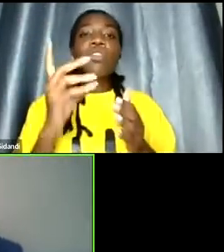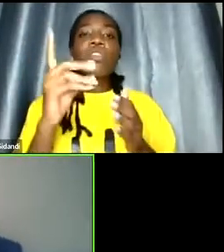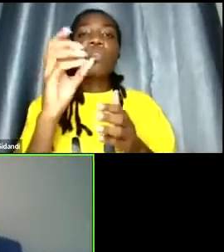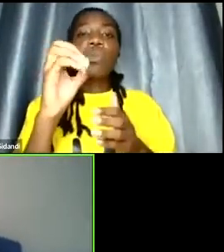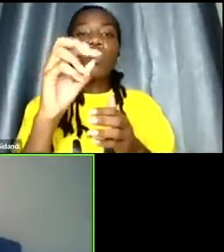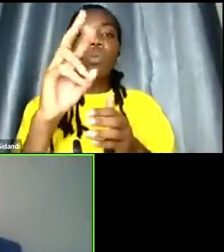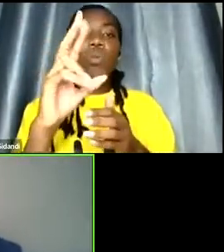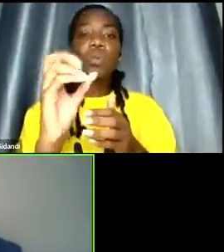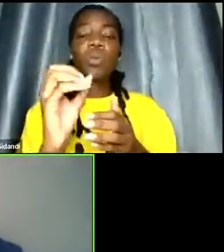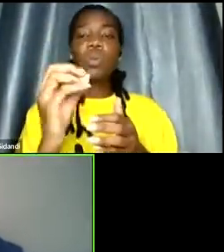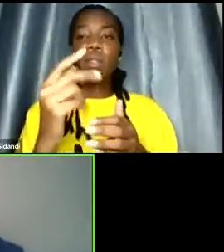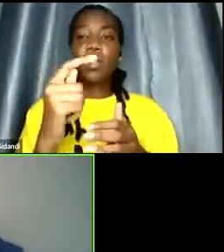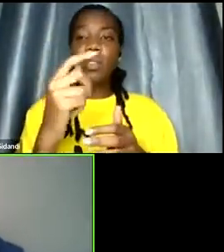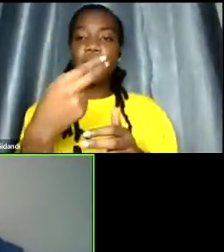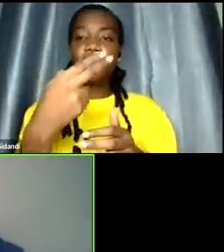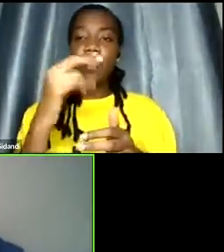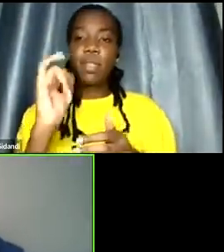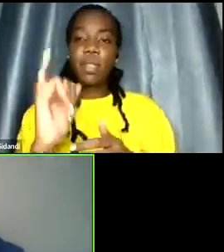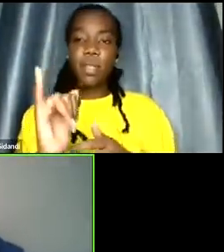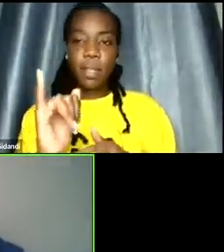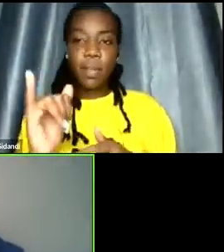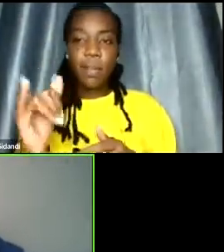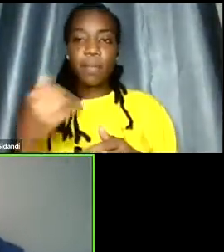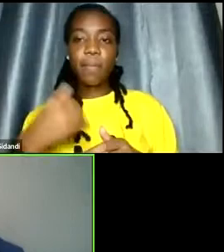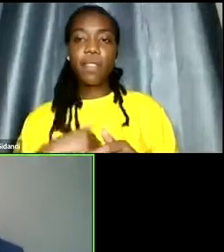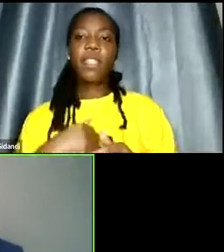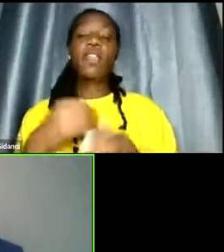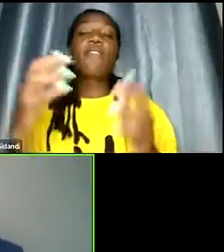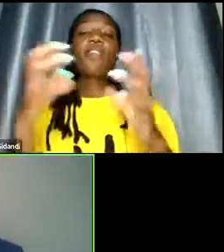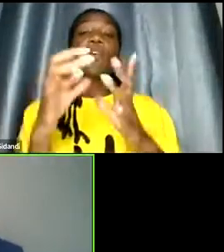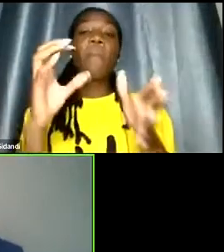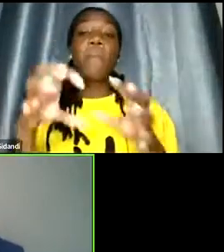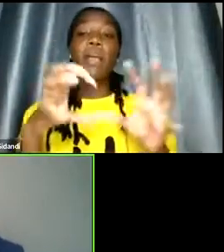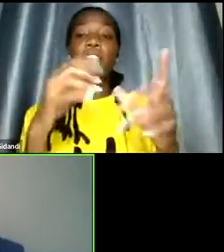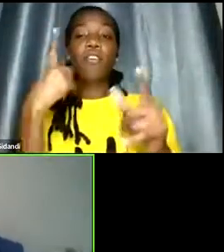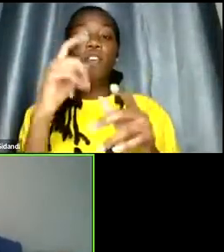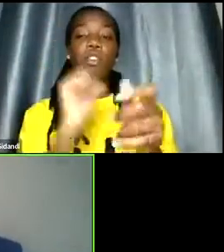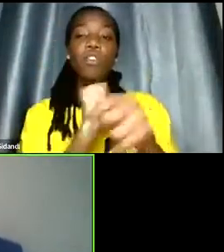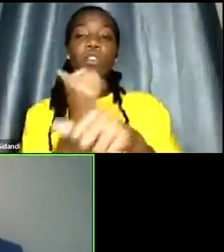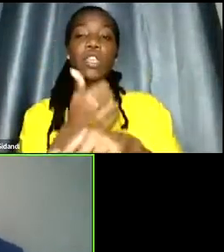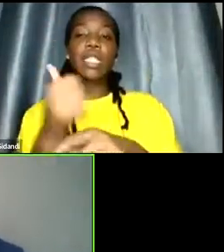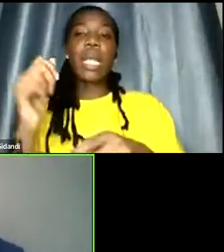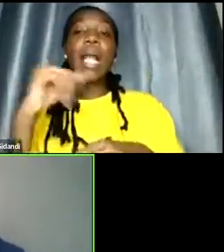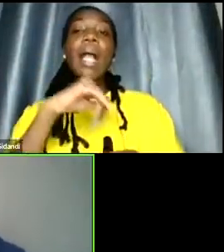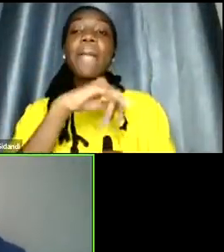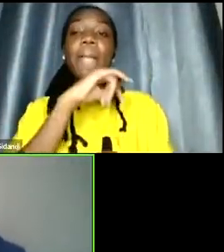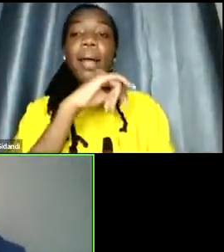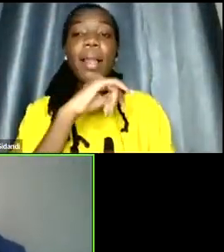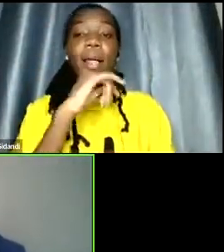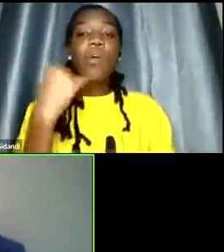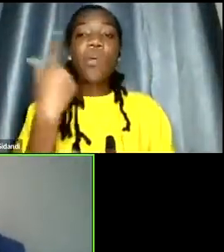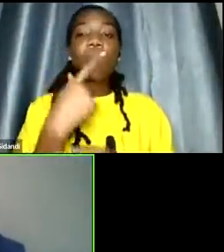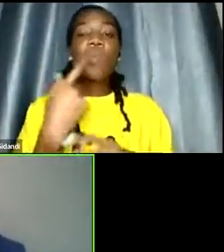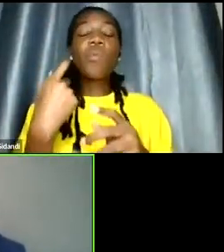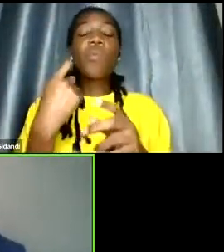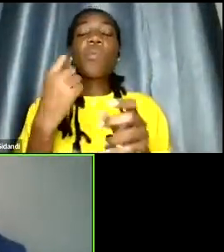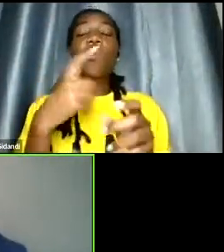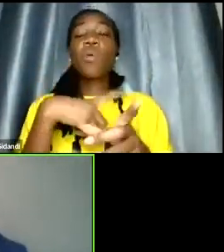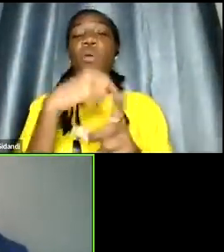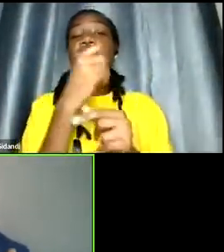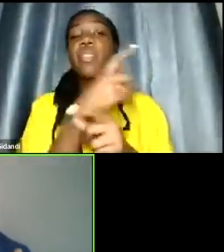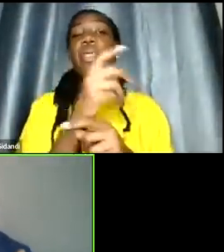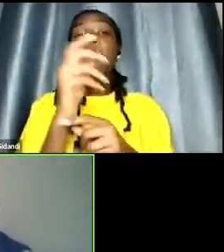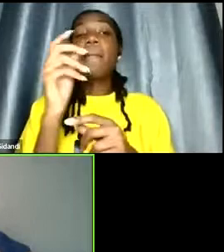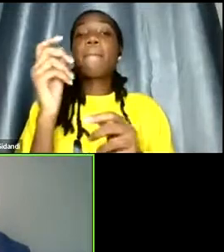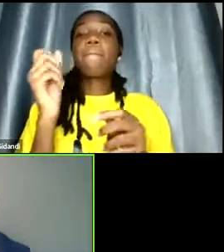the head of HR at Capital Markets Authority here in Kampala, a friend of mine with whom I went to the University of Manchester, would know